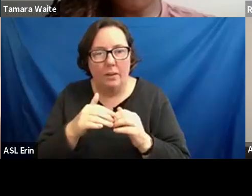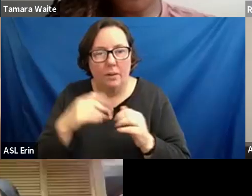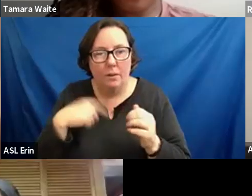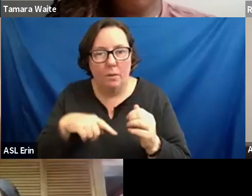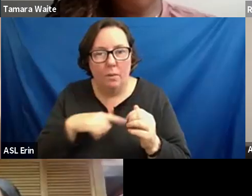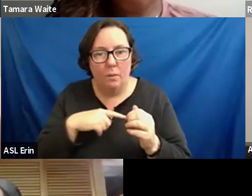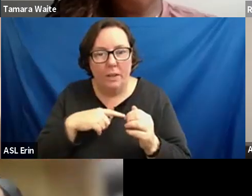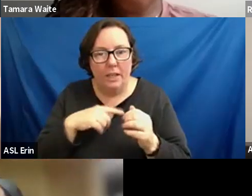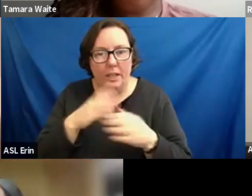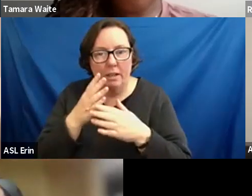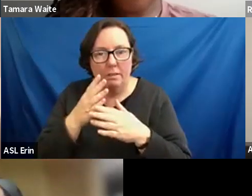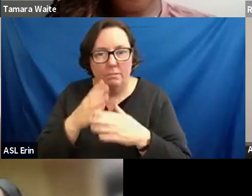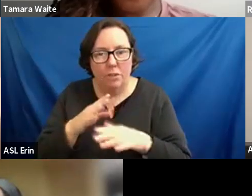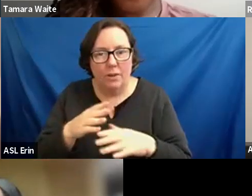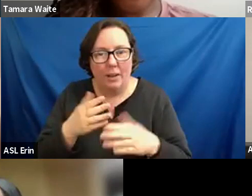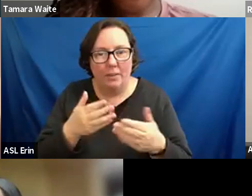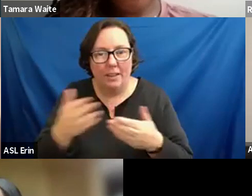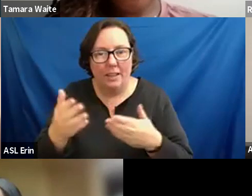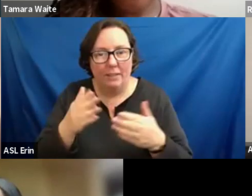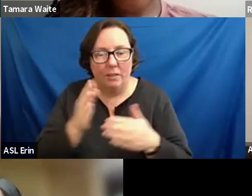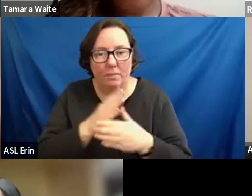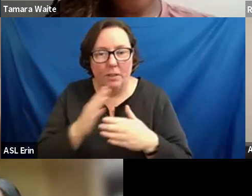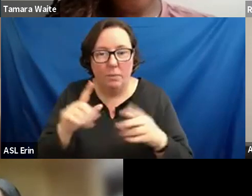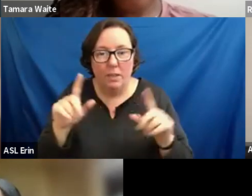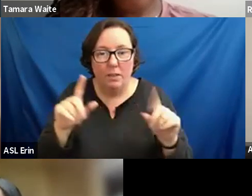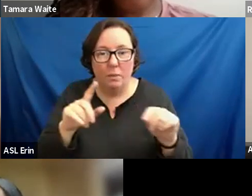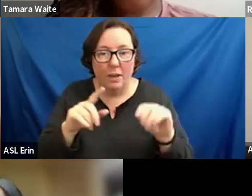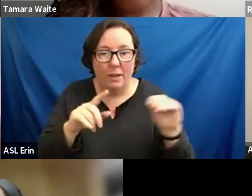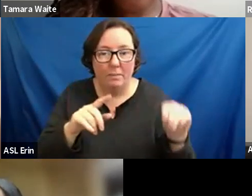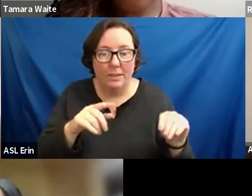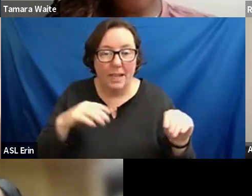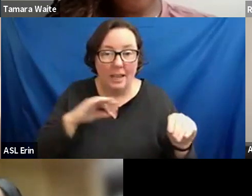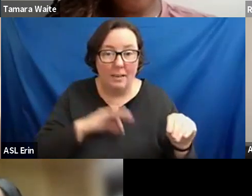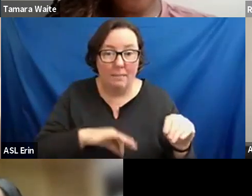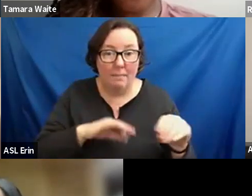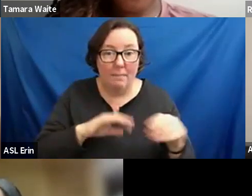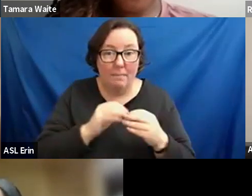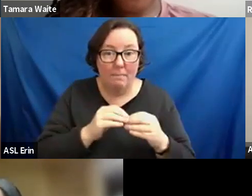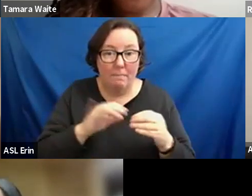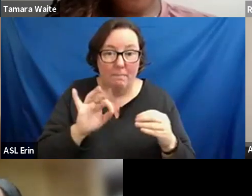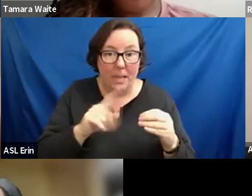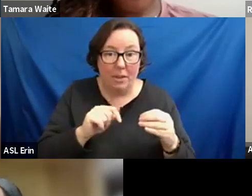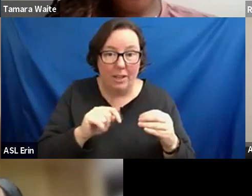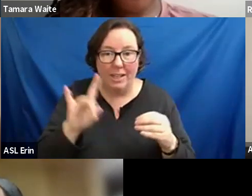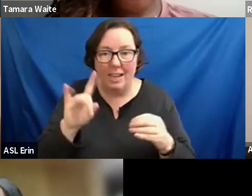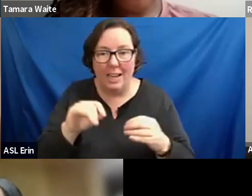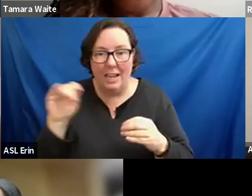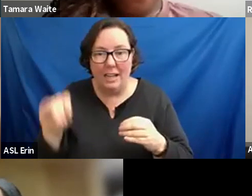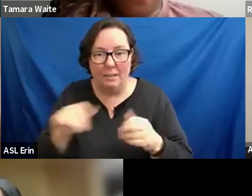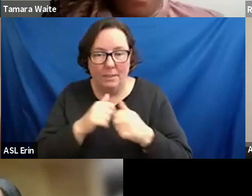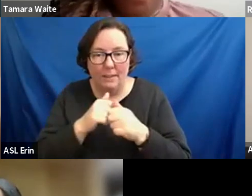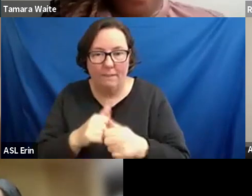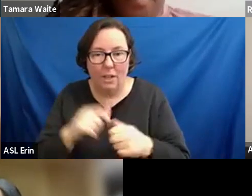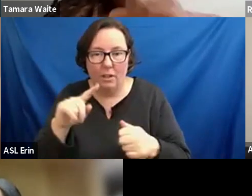broke out the invitation process between the 20% merit and the 80% by zip code.